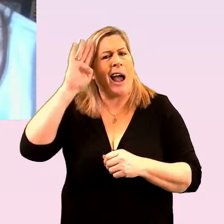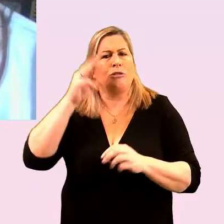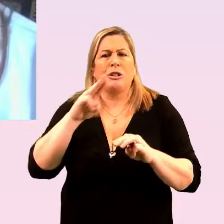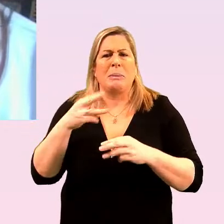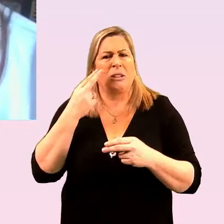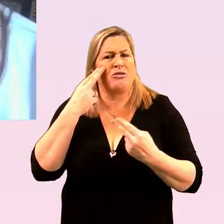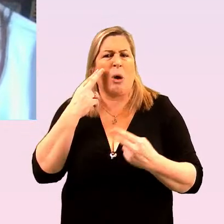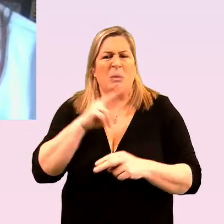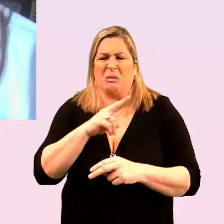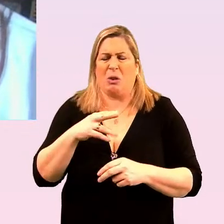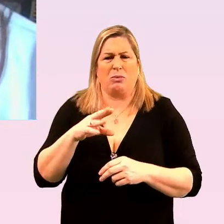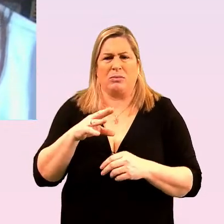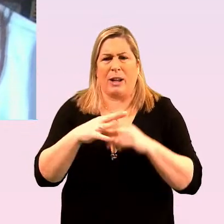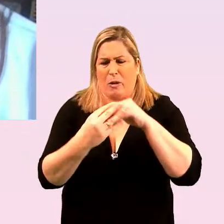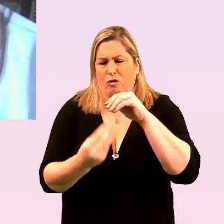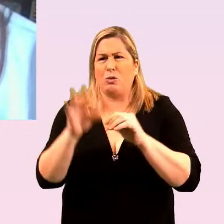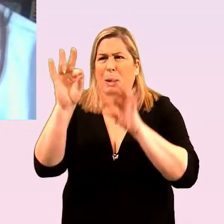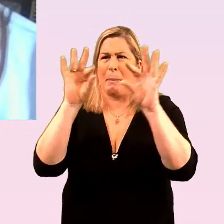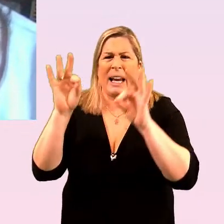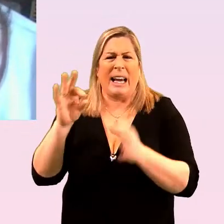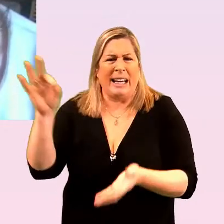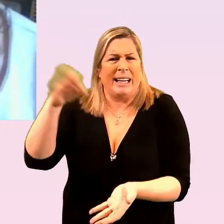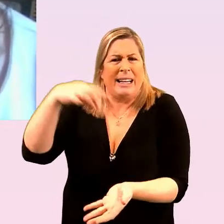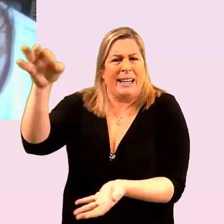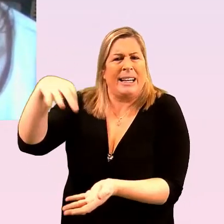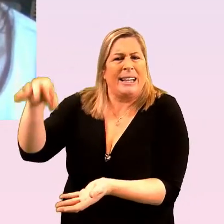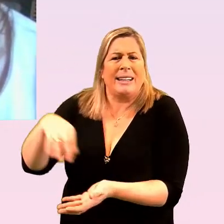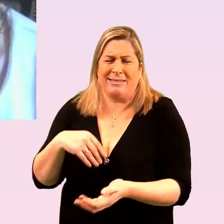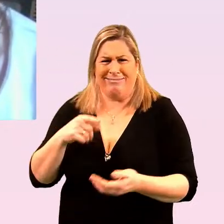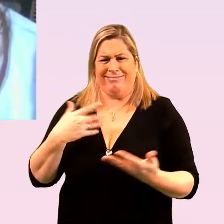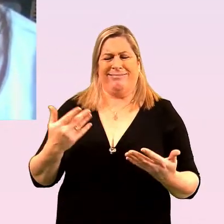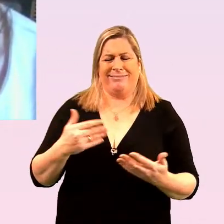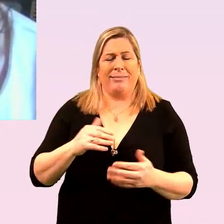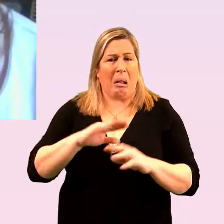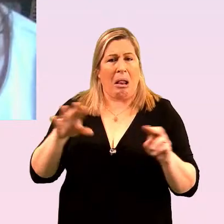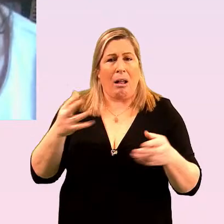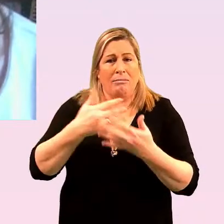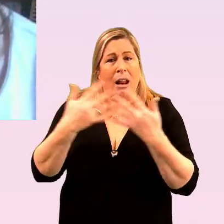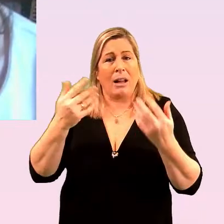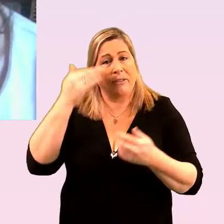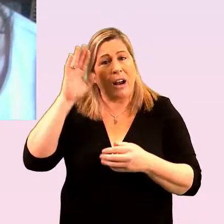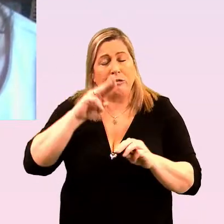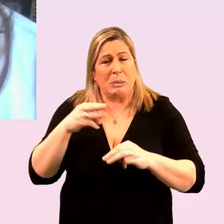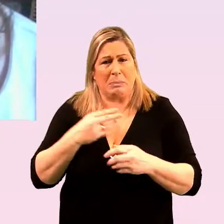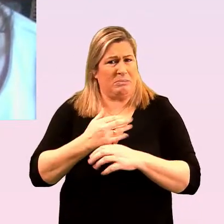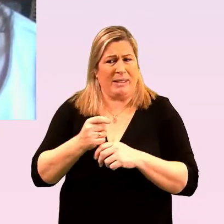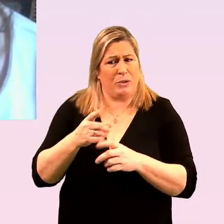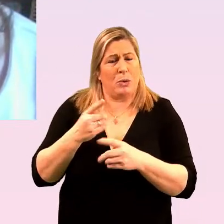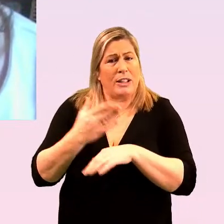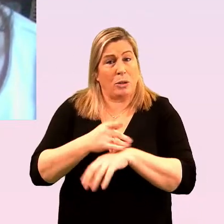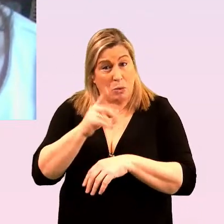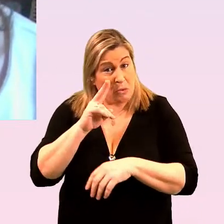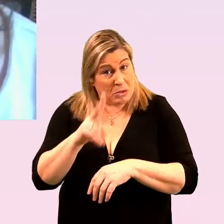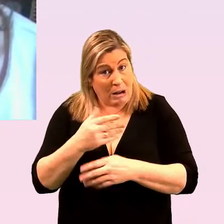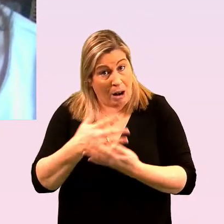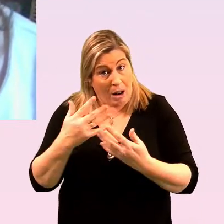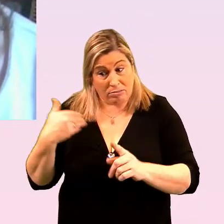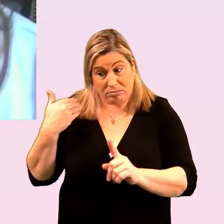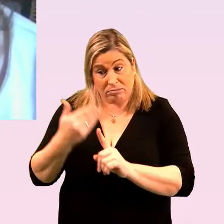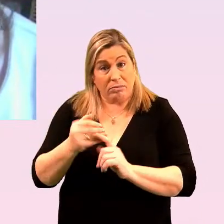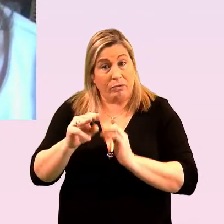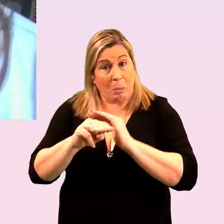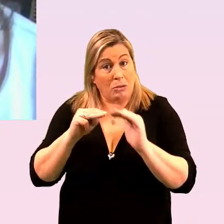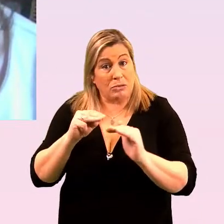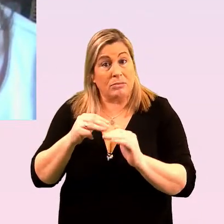fruit picking, and that campaign would have been a bit out of touch, I suppose, for a lot of Irish people. Have you seen that a lot in the last kind of couple of months,